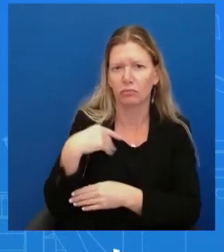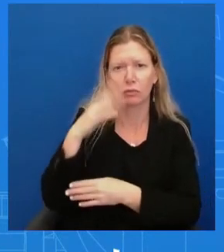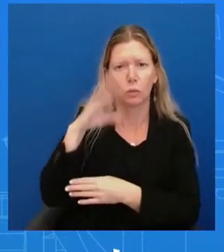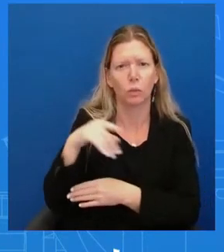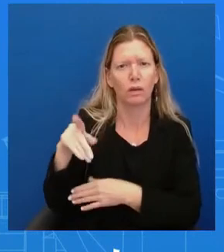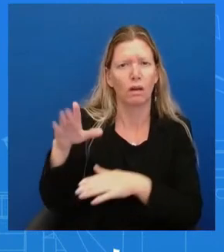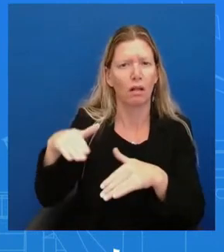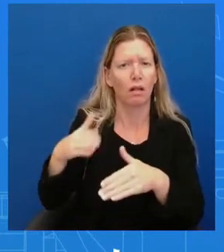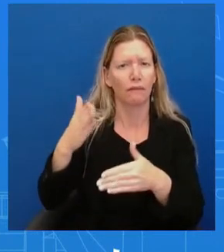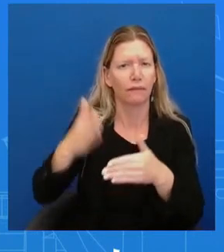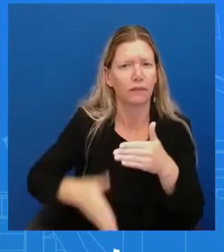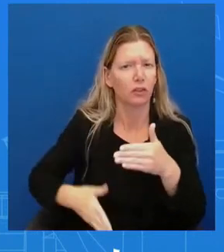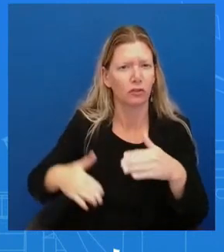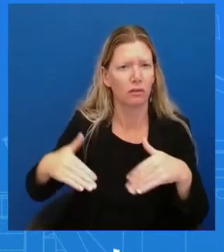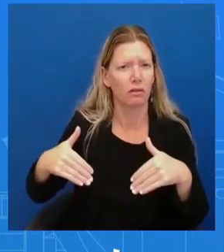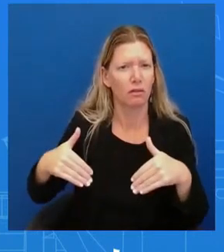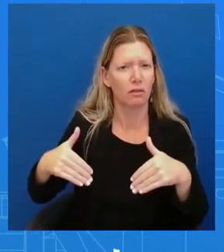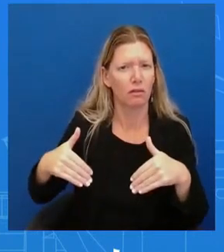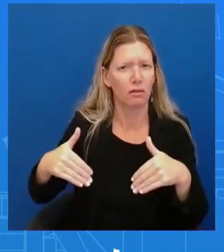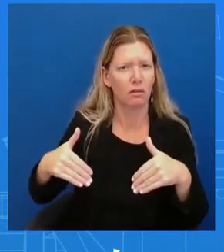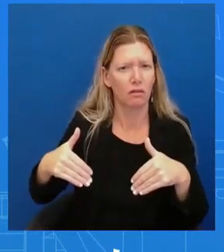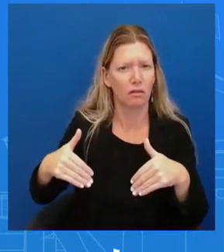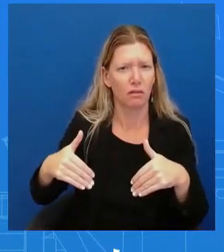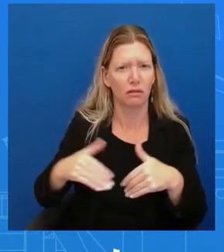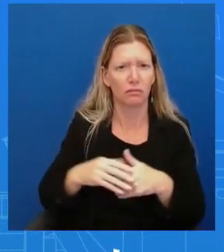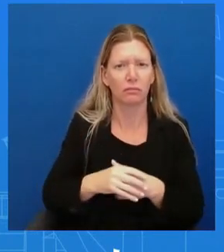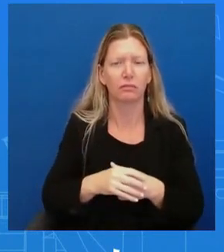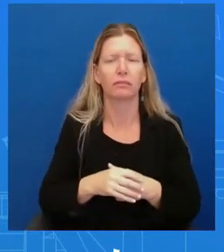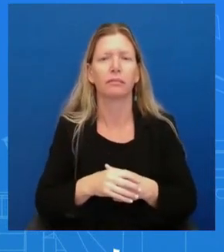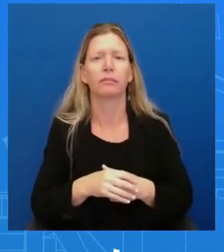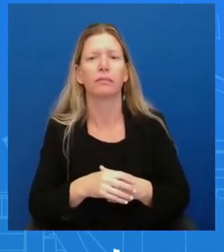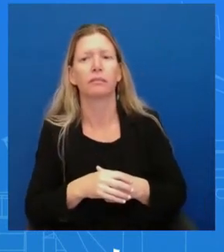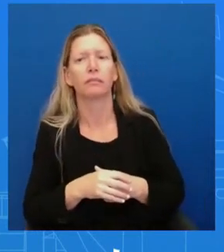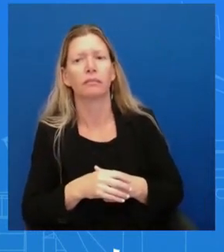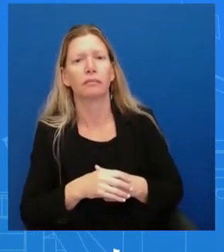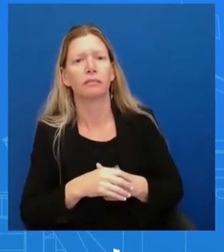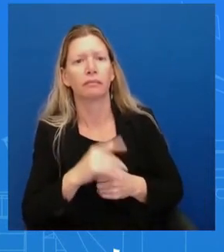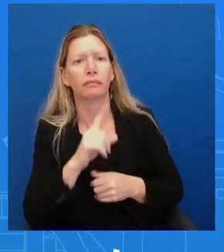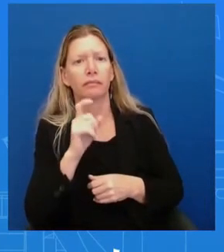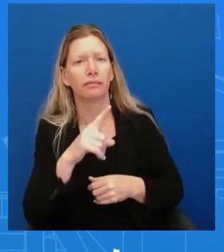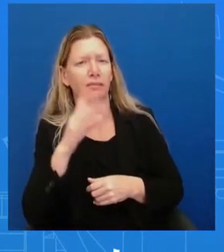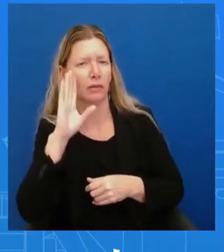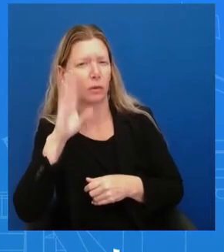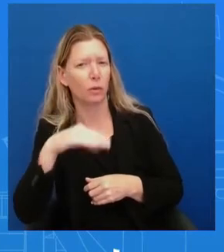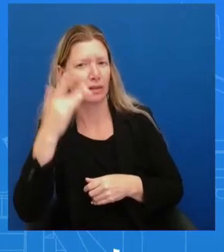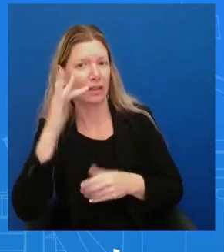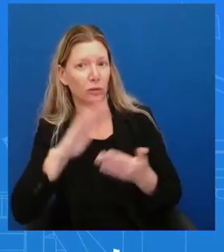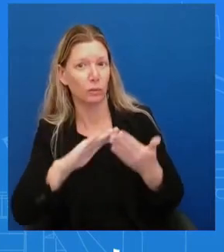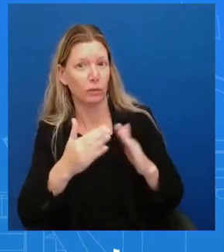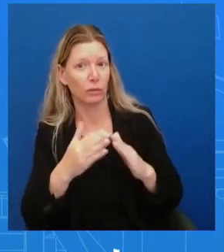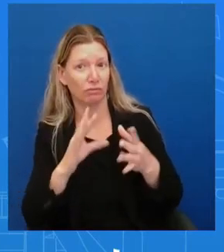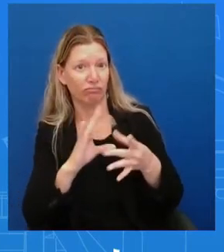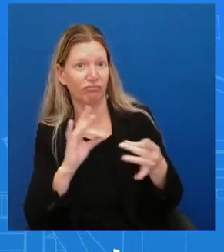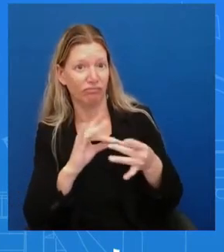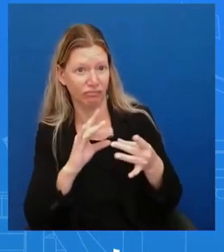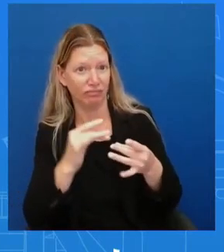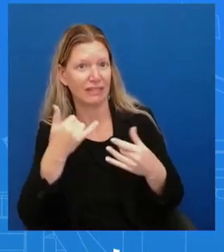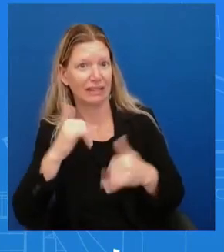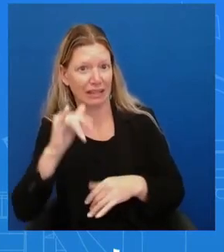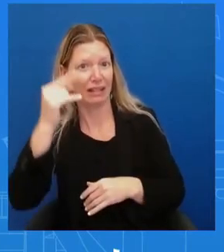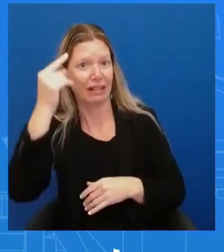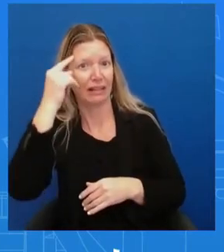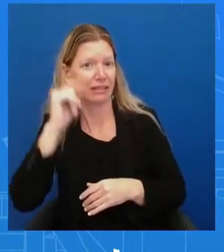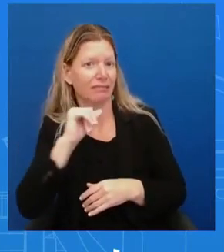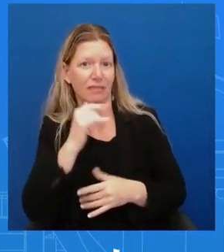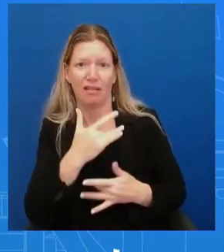that the intelligence community has said that they still think it's not likely that a foreign power